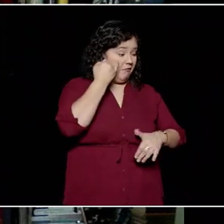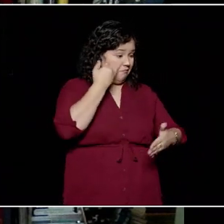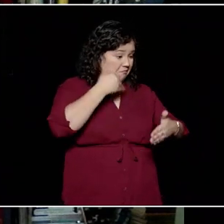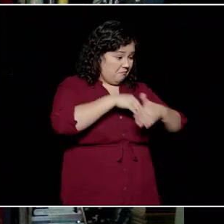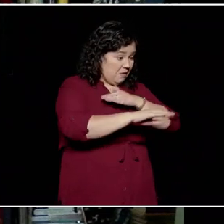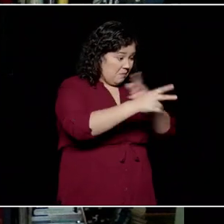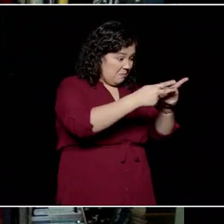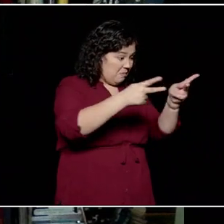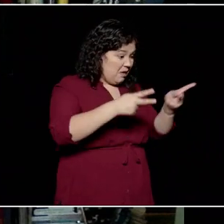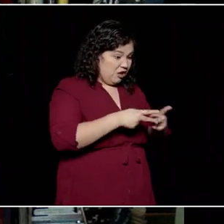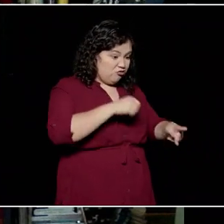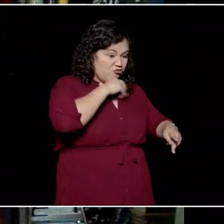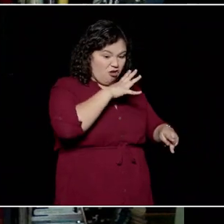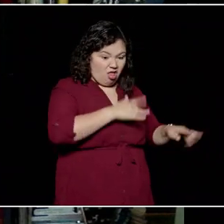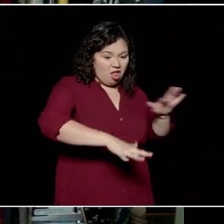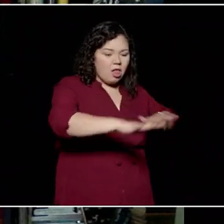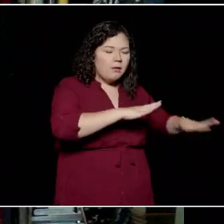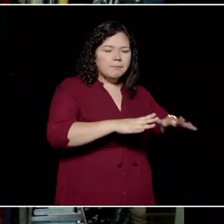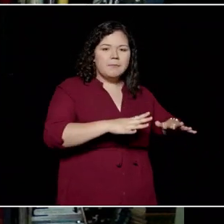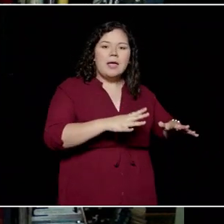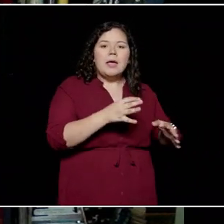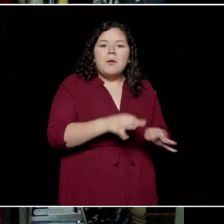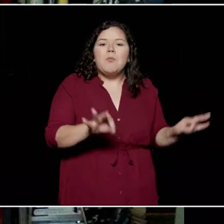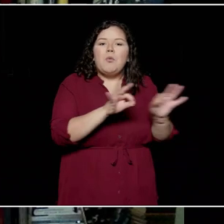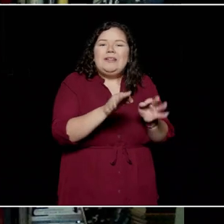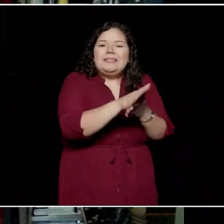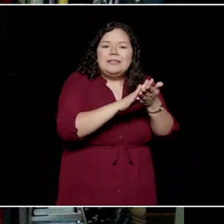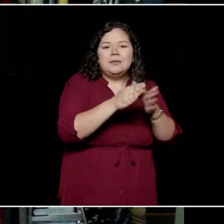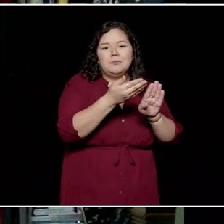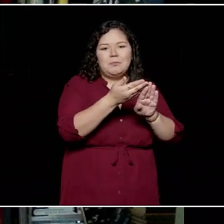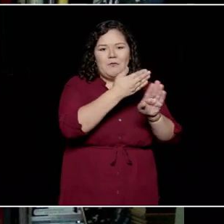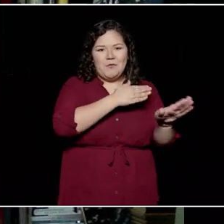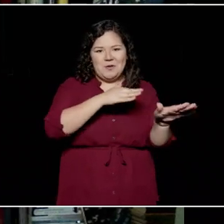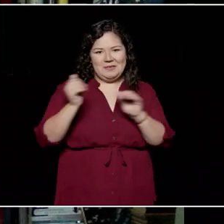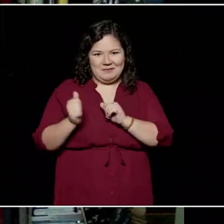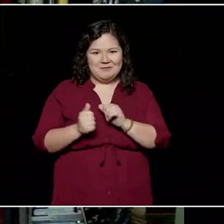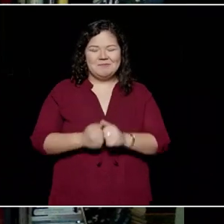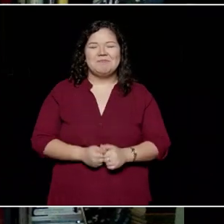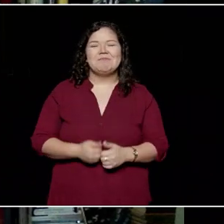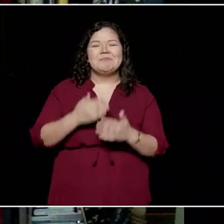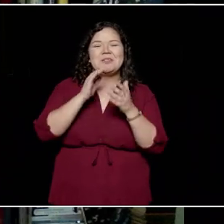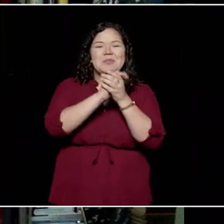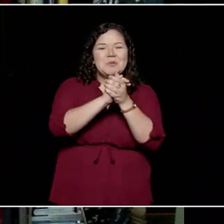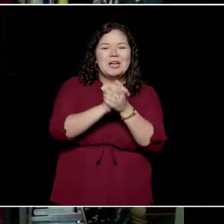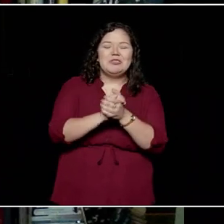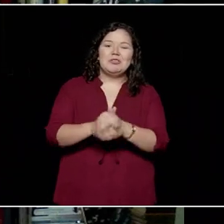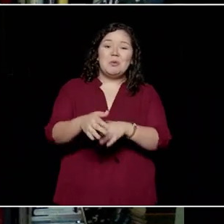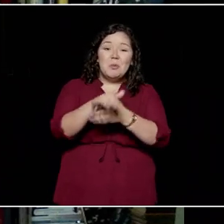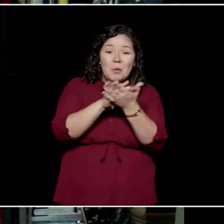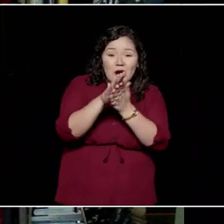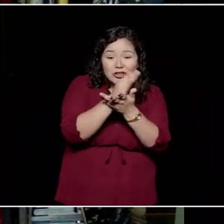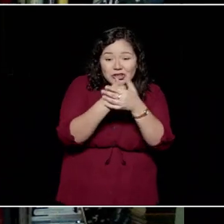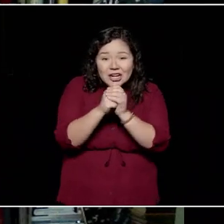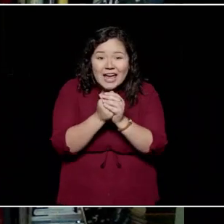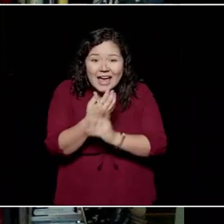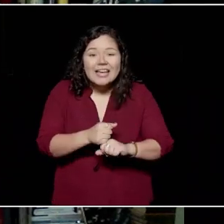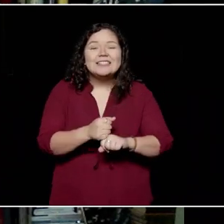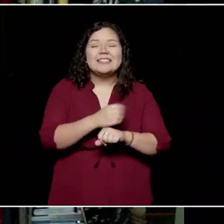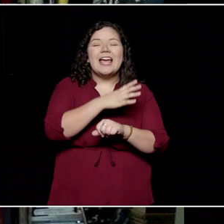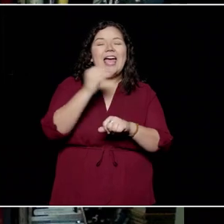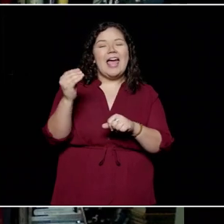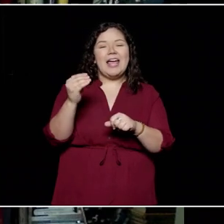better shape than when you found it. Congratulations. Here's to a wonderful future. Be well. Wash your